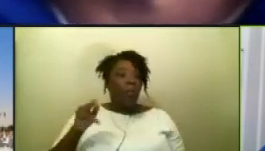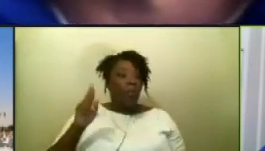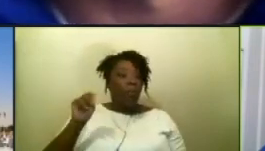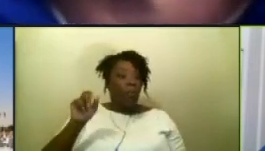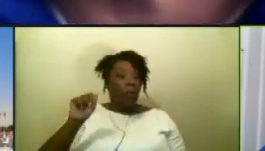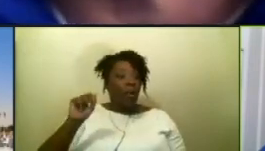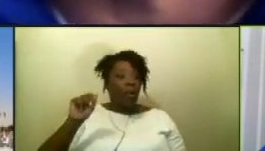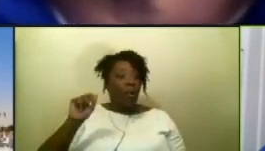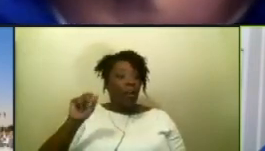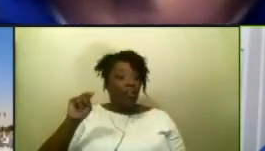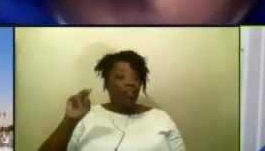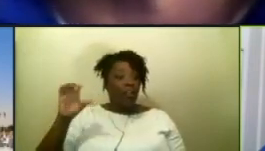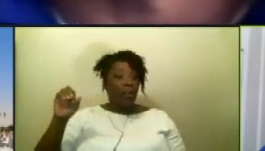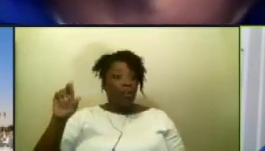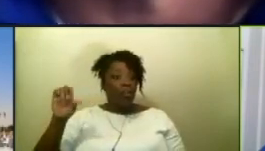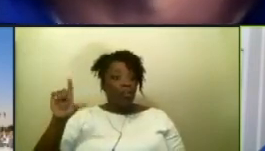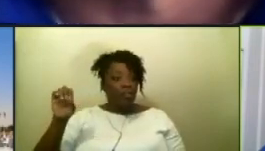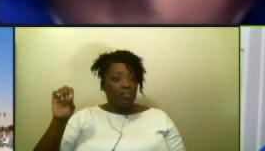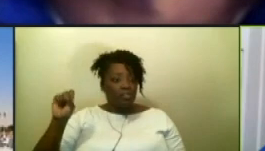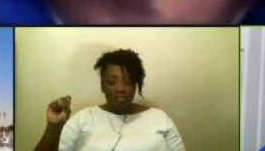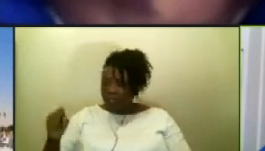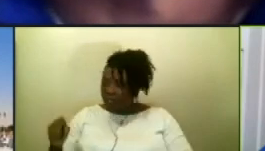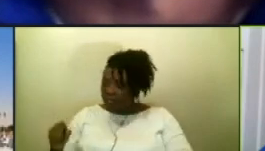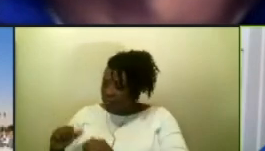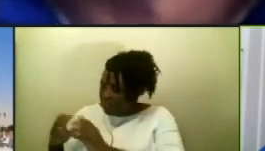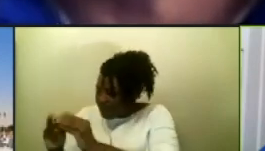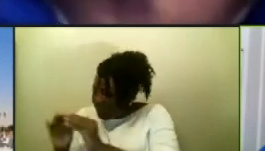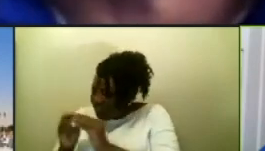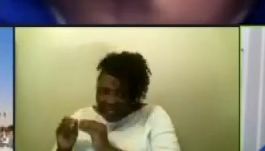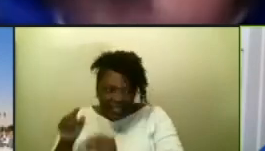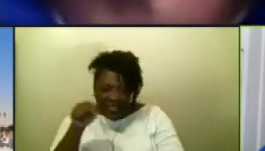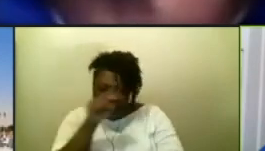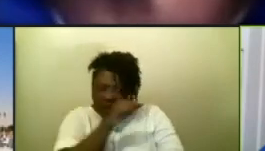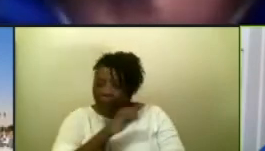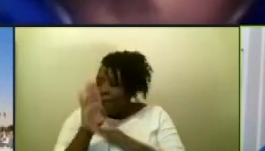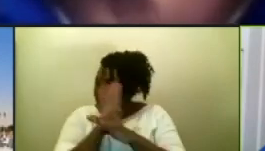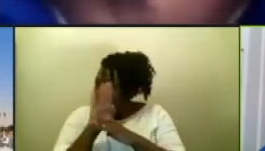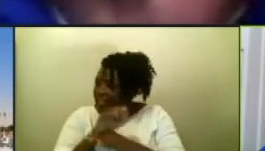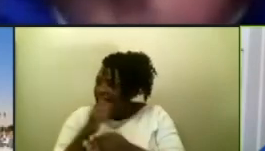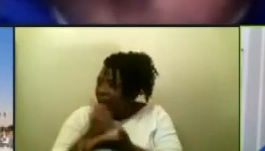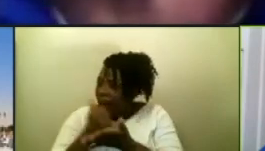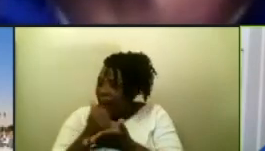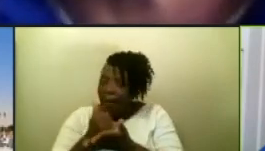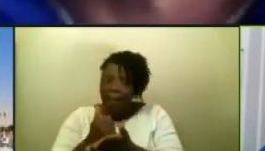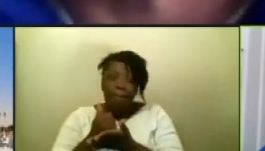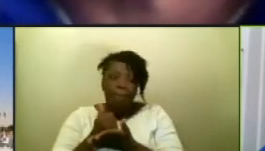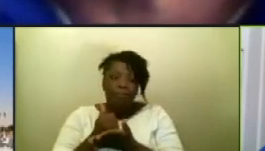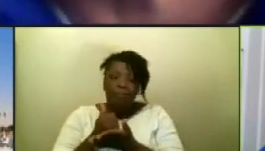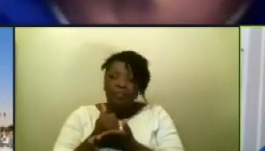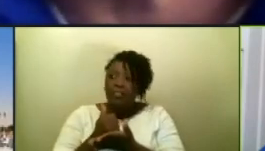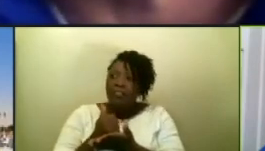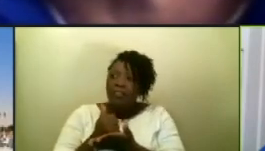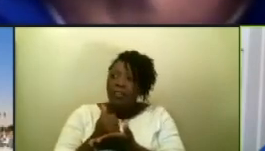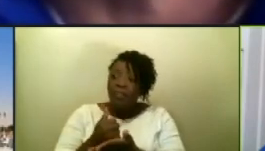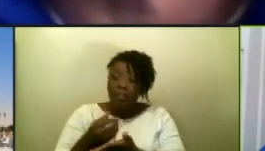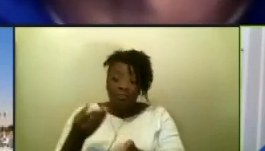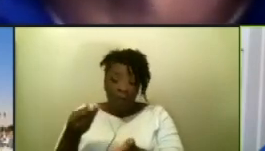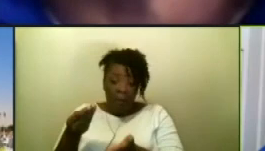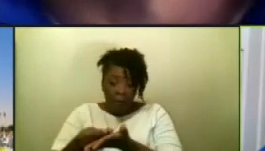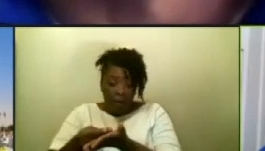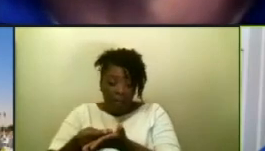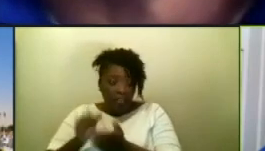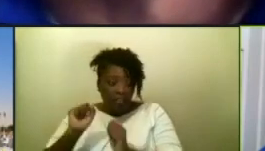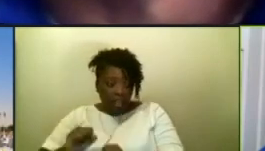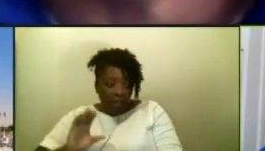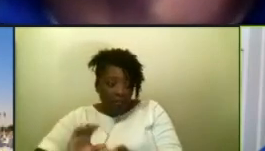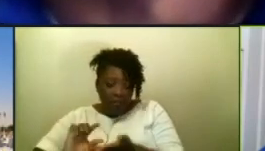of the coalition. This was, how do we help out those businesses to access funding that is available to businesses,